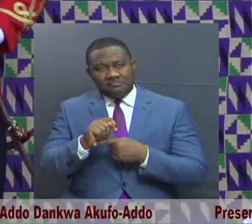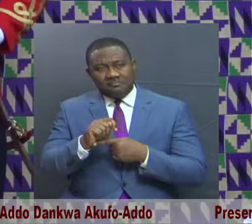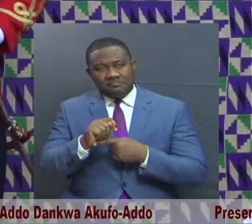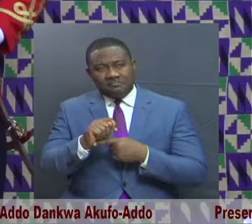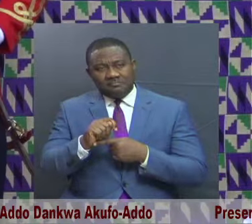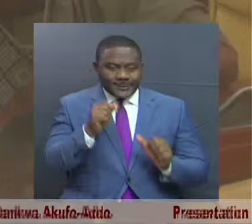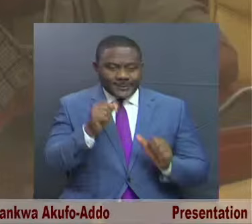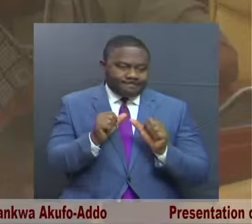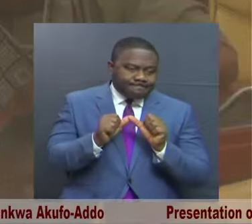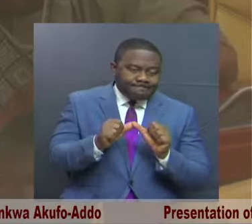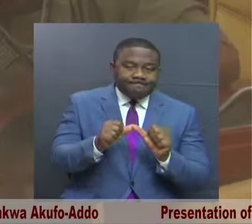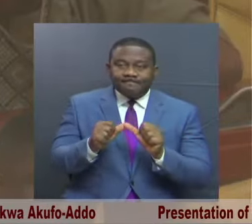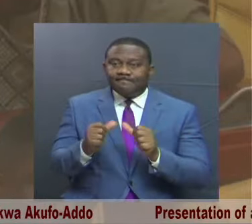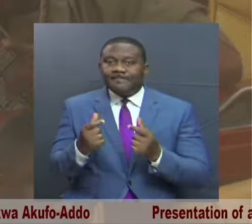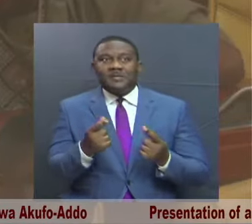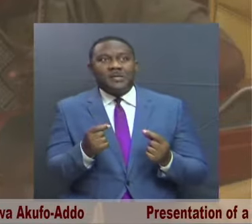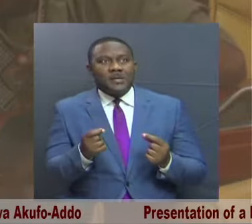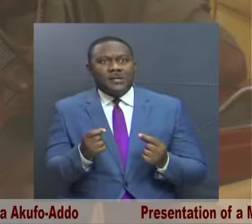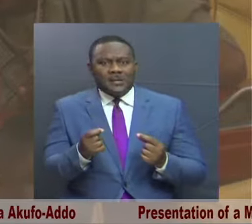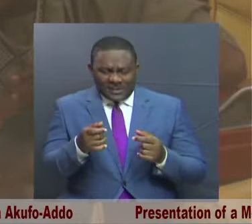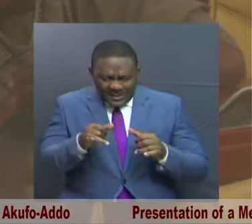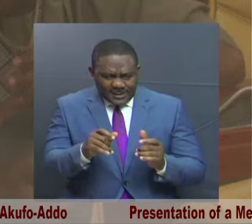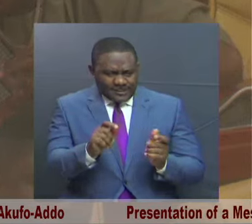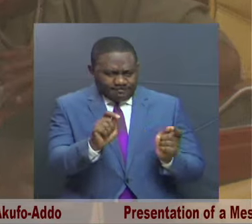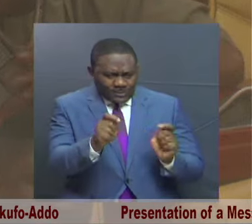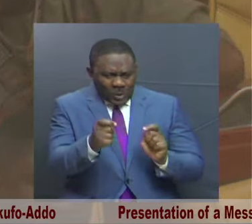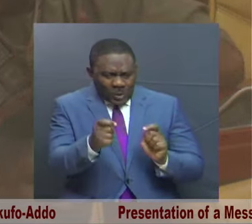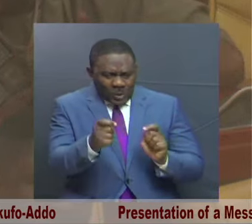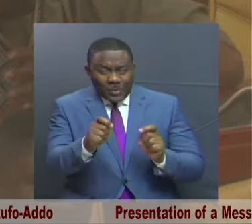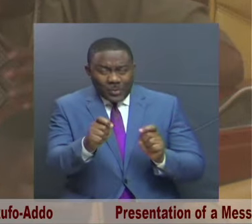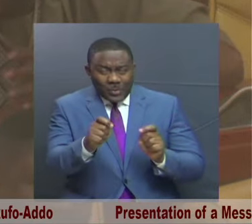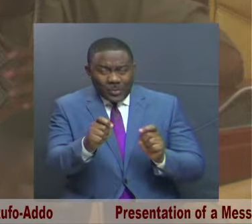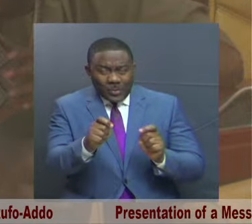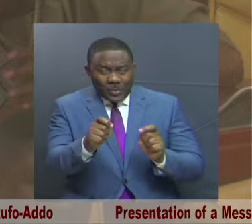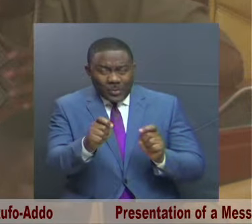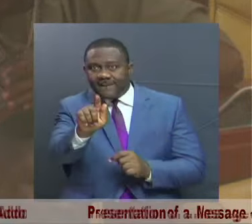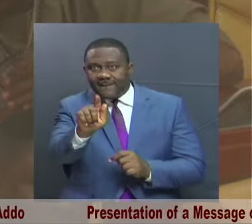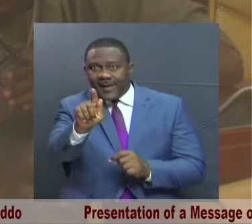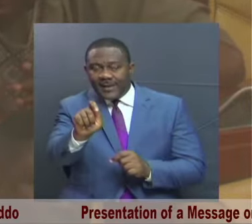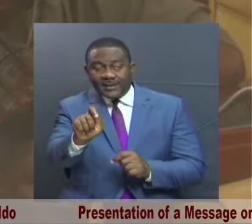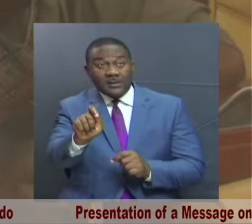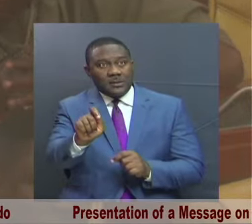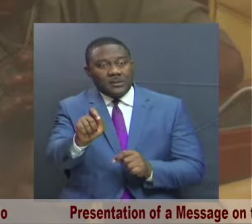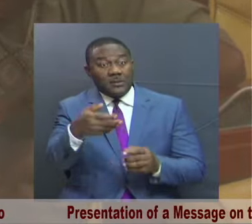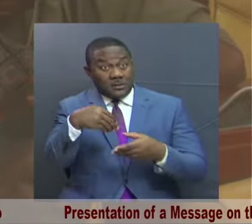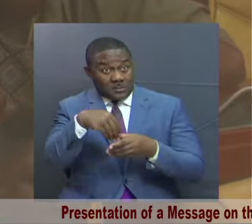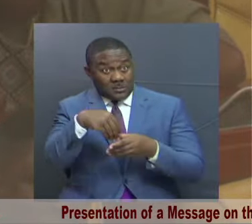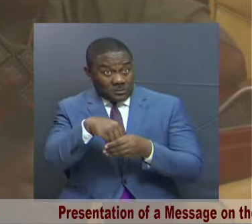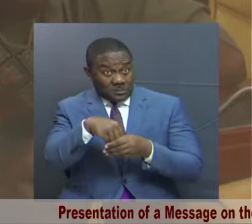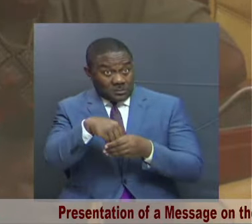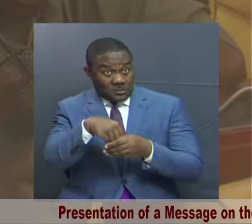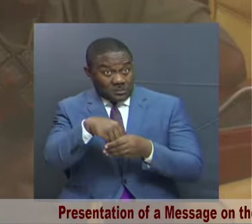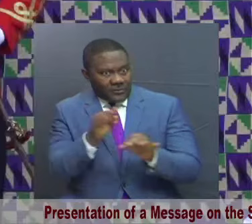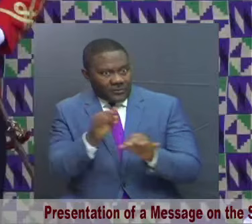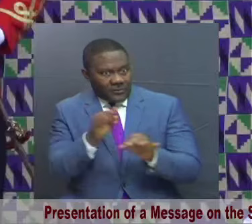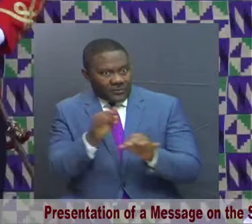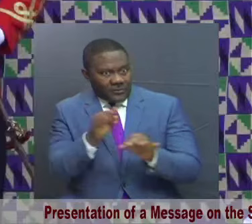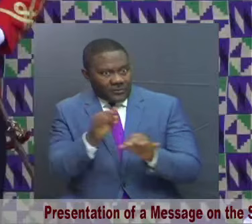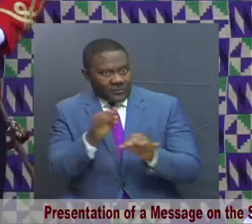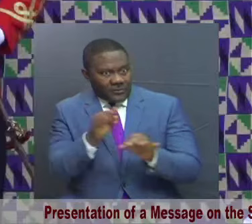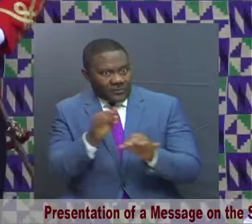continued implementing key reforms in the Tet space including the expansion of the free senior high school